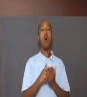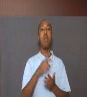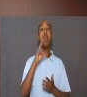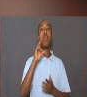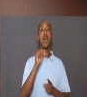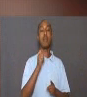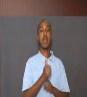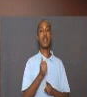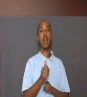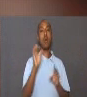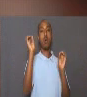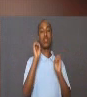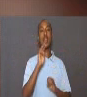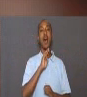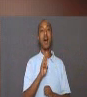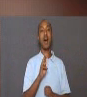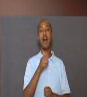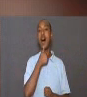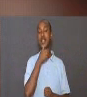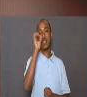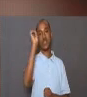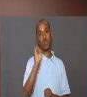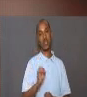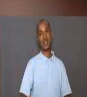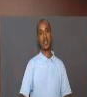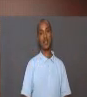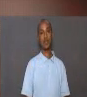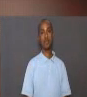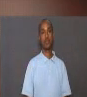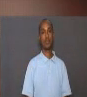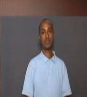nonmetal oxides are acidic oxides.